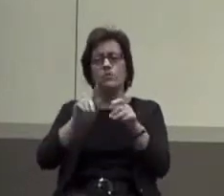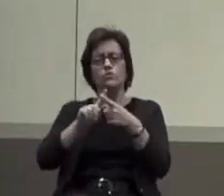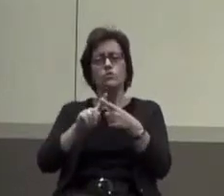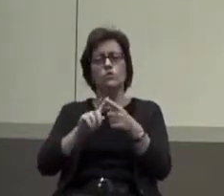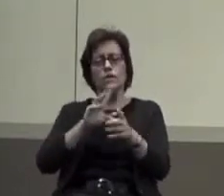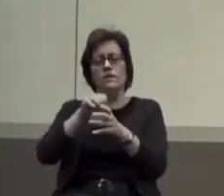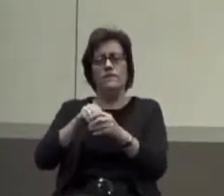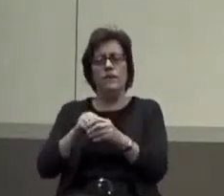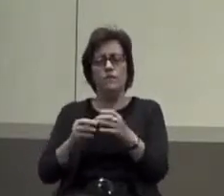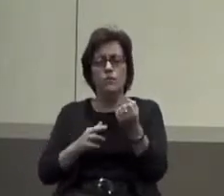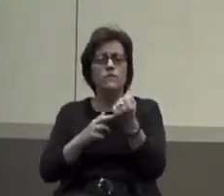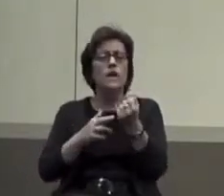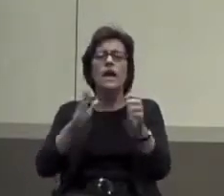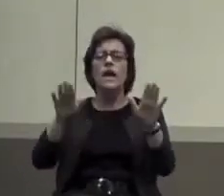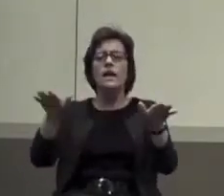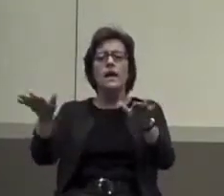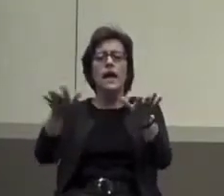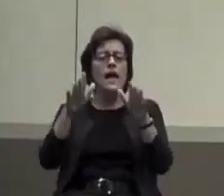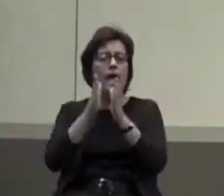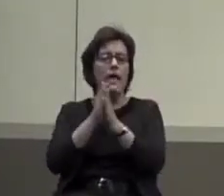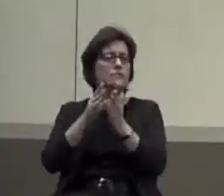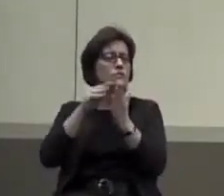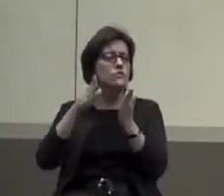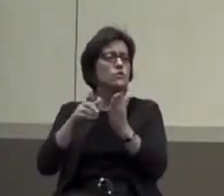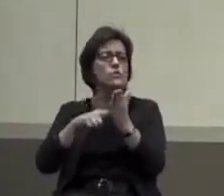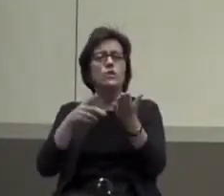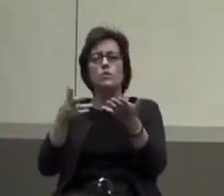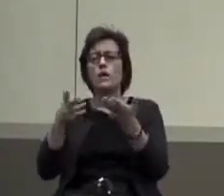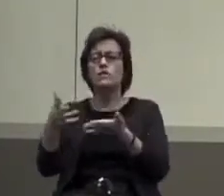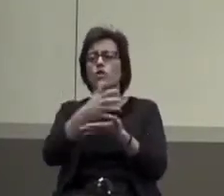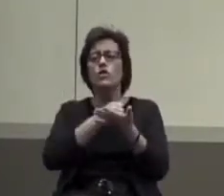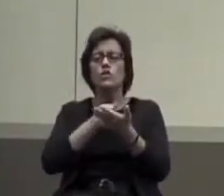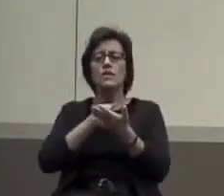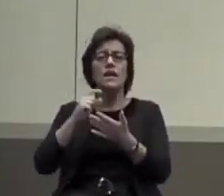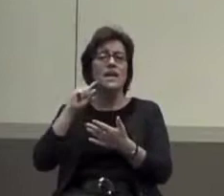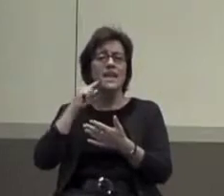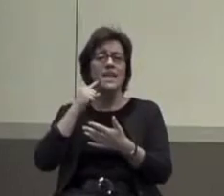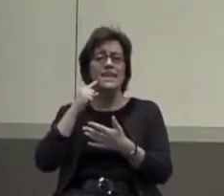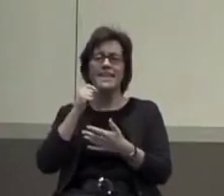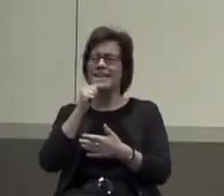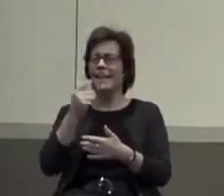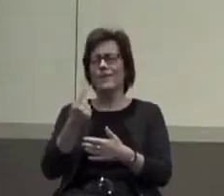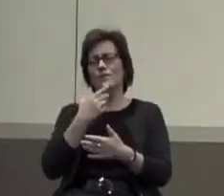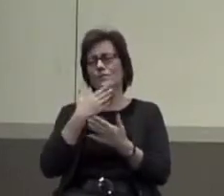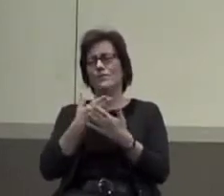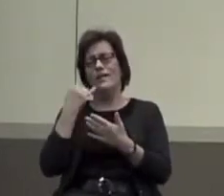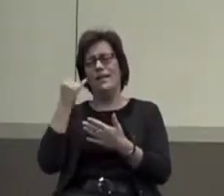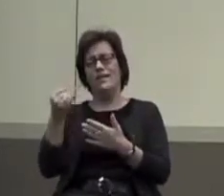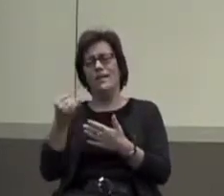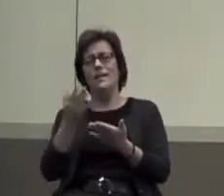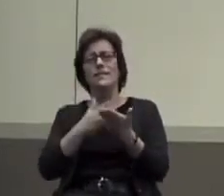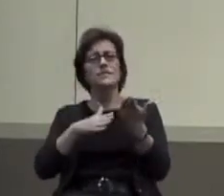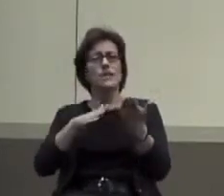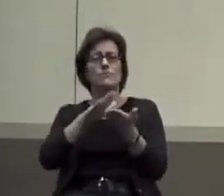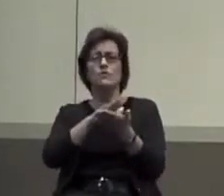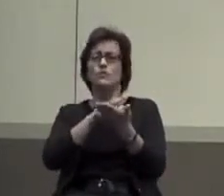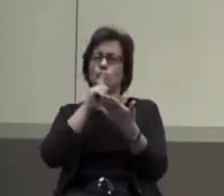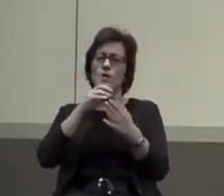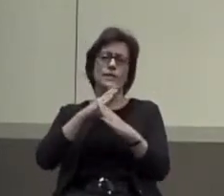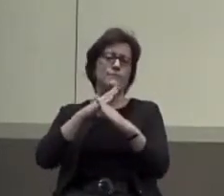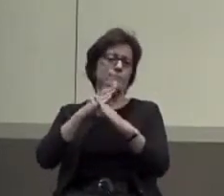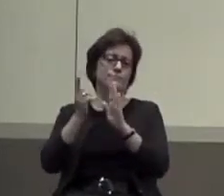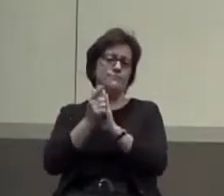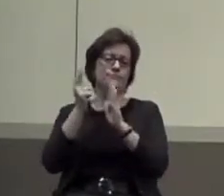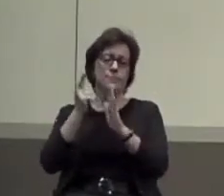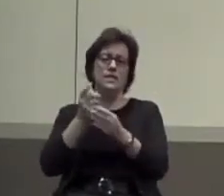what they want to earn. Candy isn't always a good idea, and some schools actually prohibit giving out any kind of